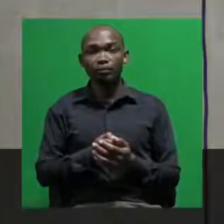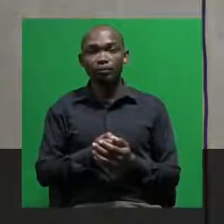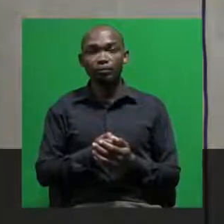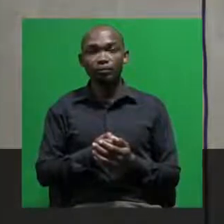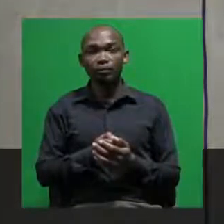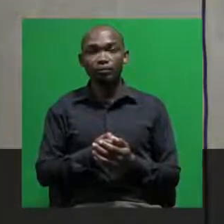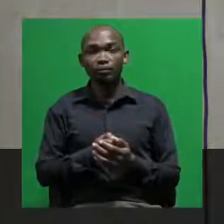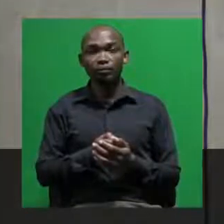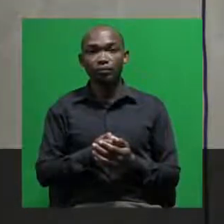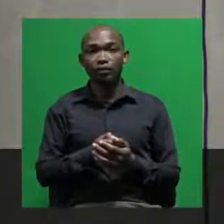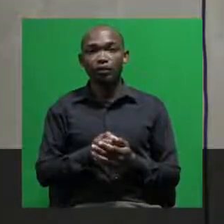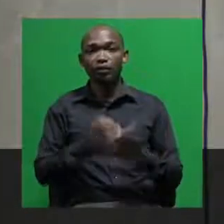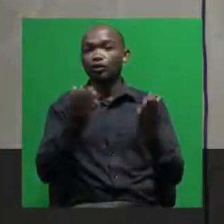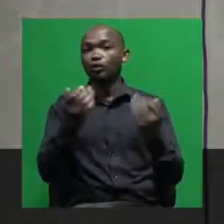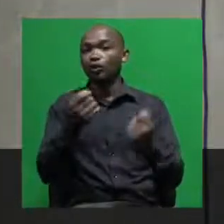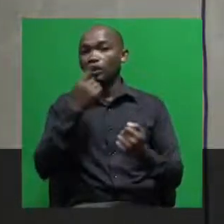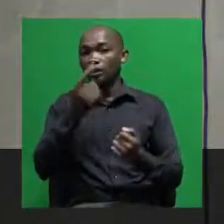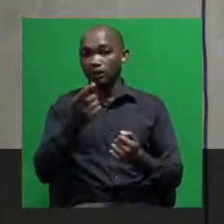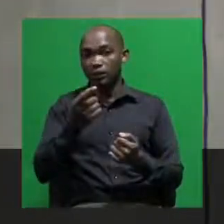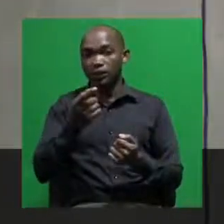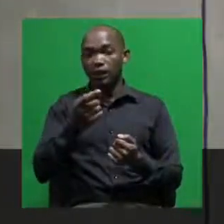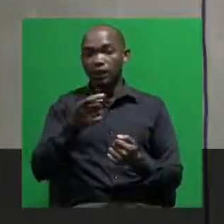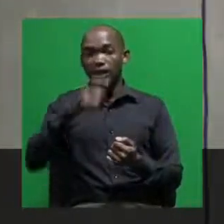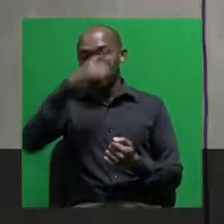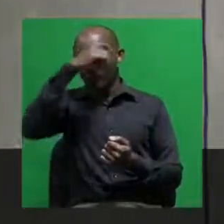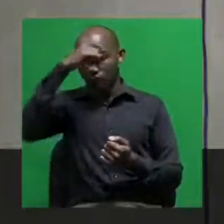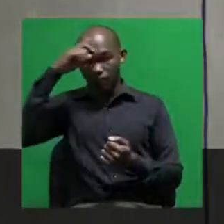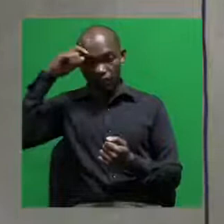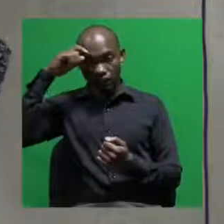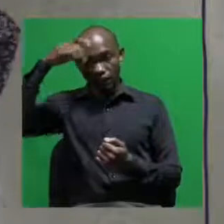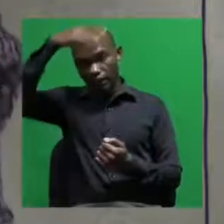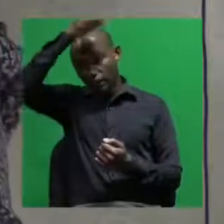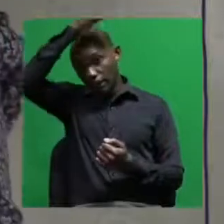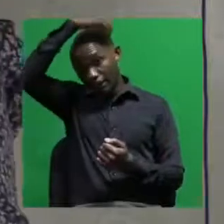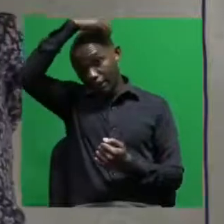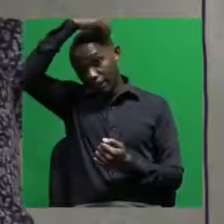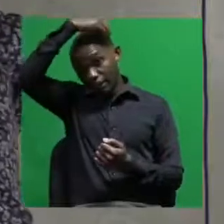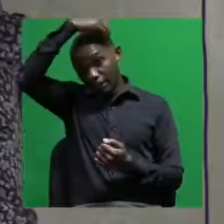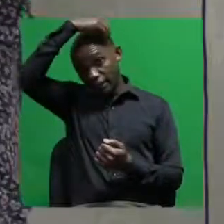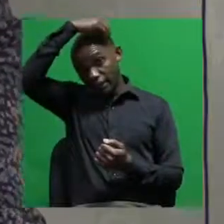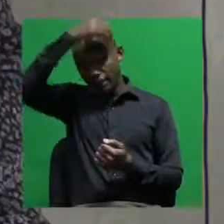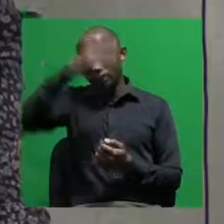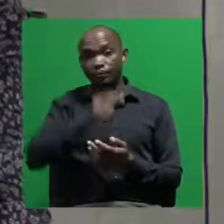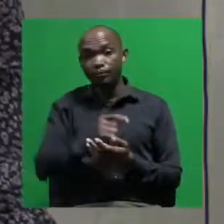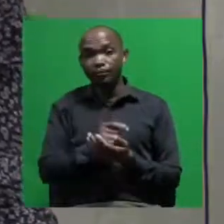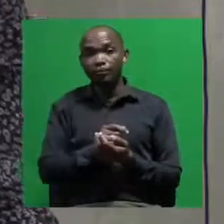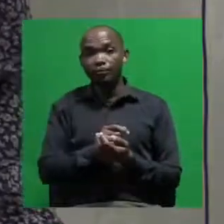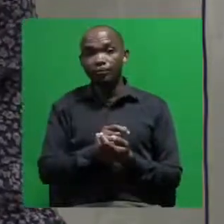degree of hotness